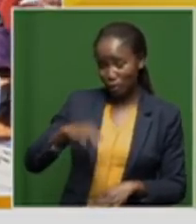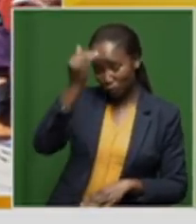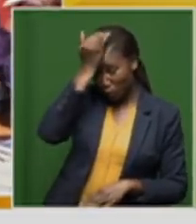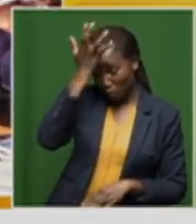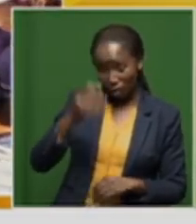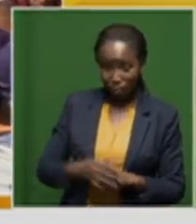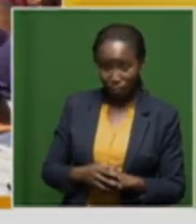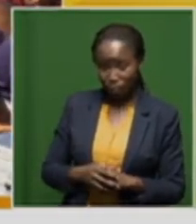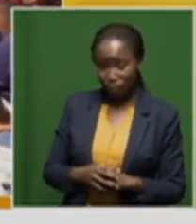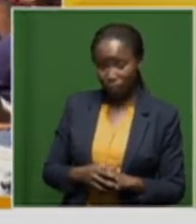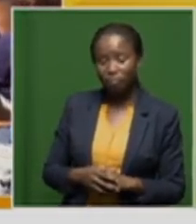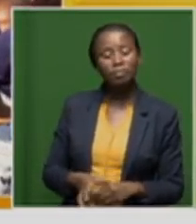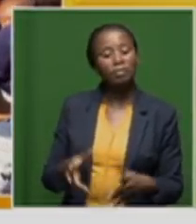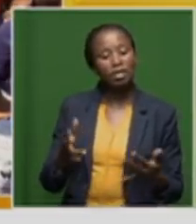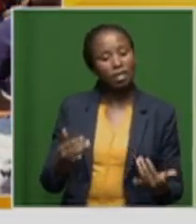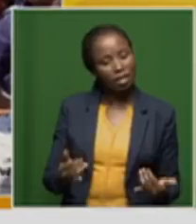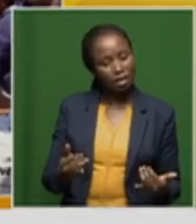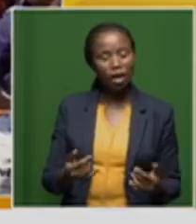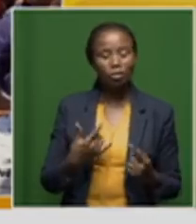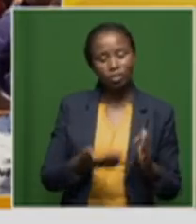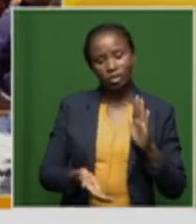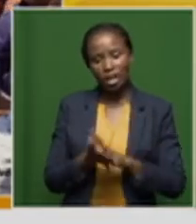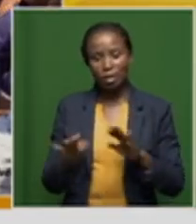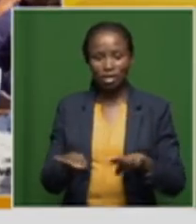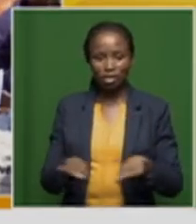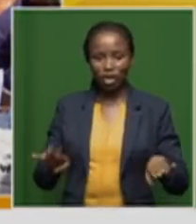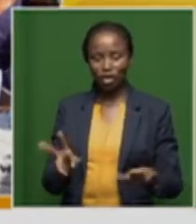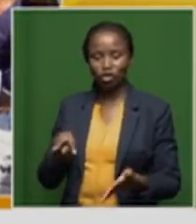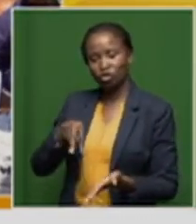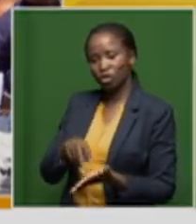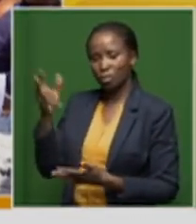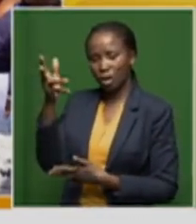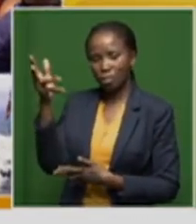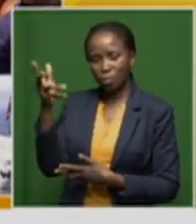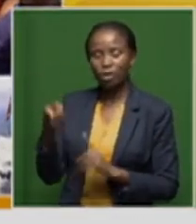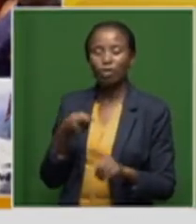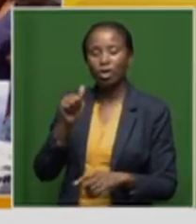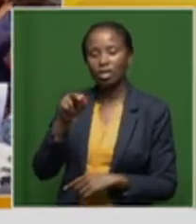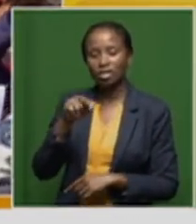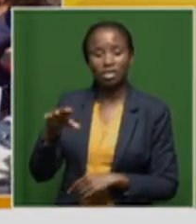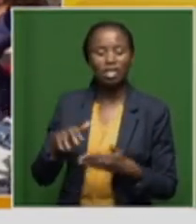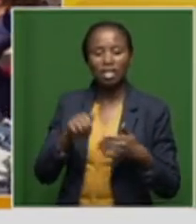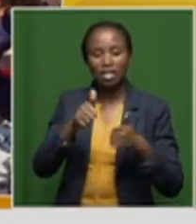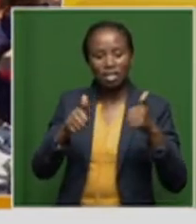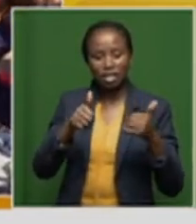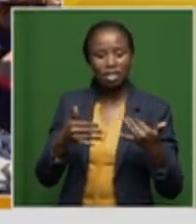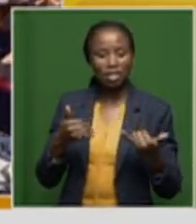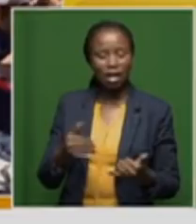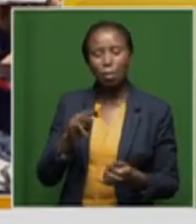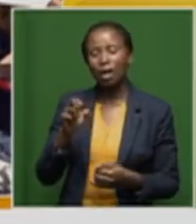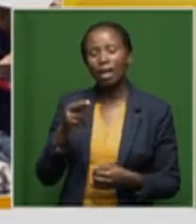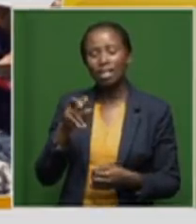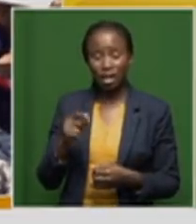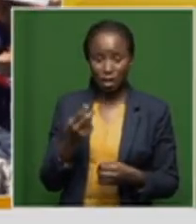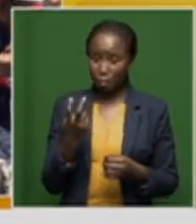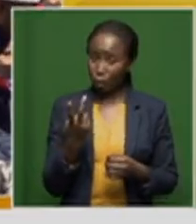Zuma. Essentially, they are also going up to the stage now to that address of ANC leaders. Makanya, just those two leaders